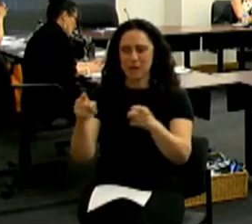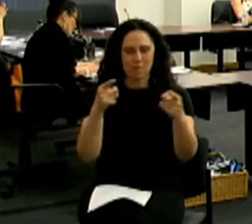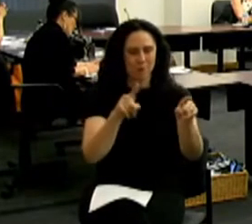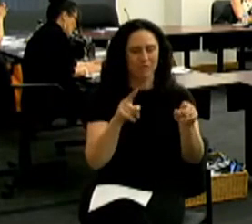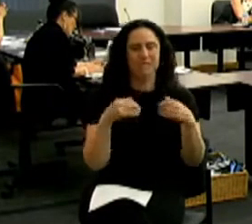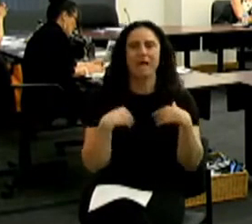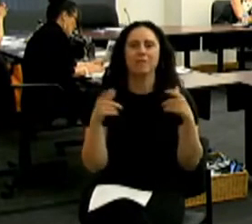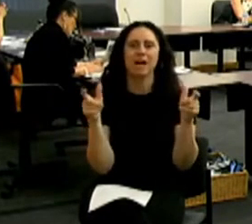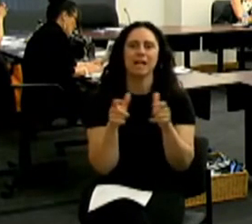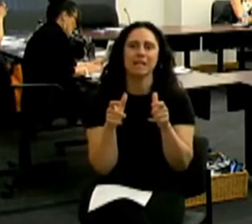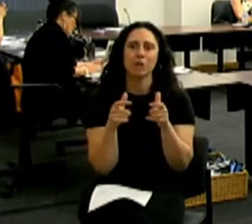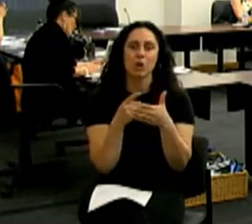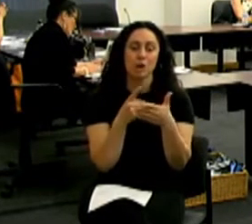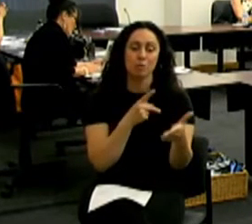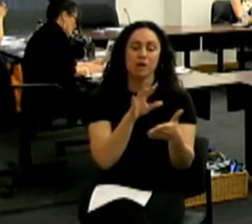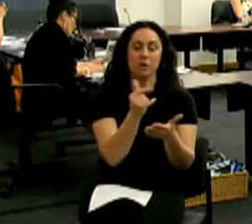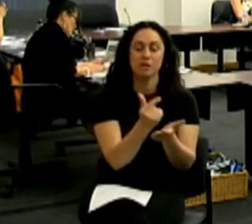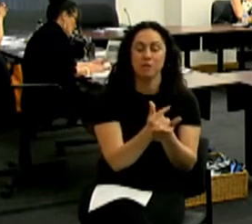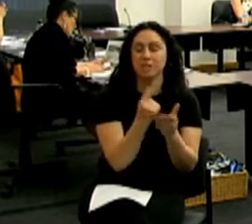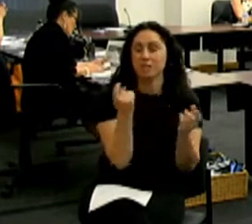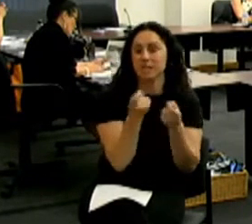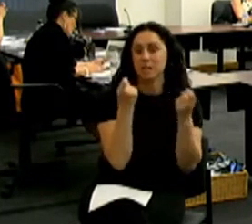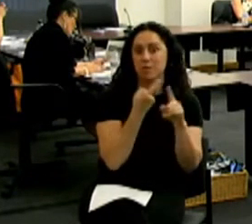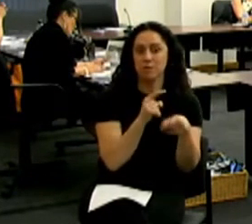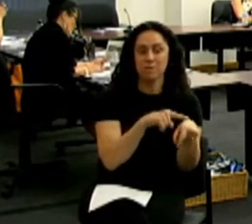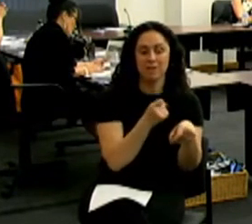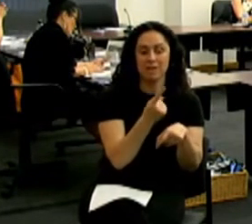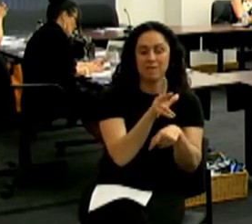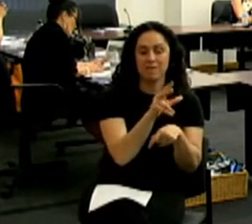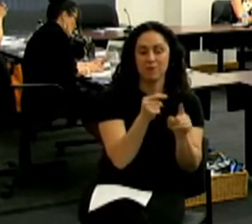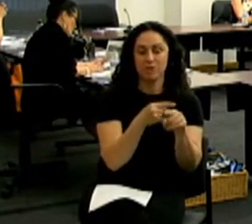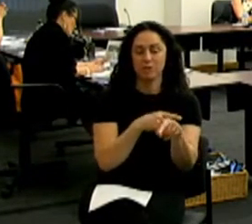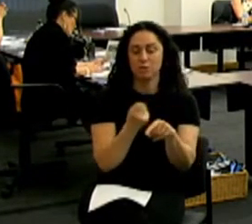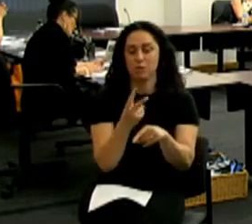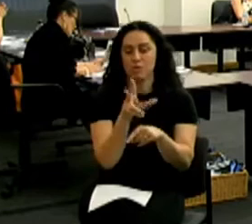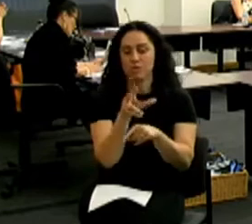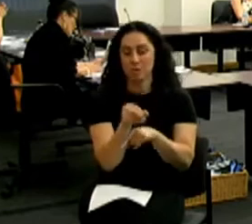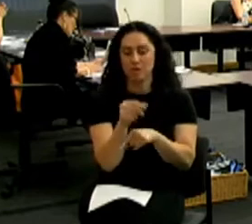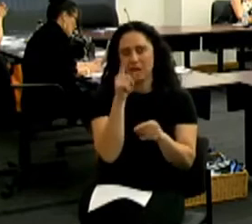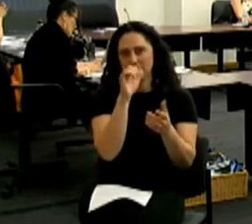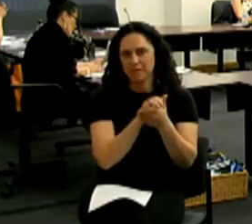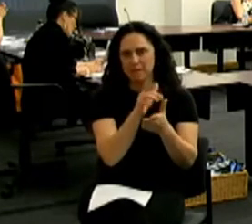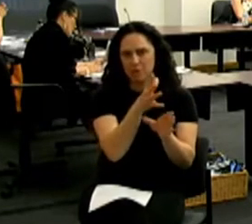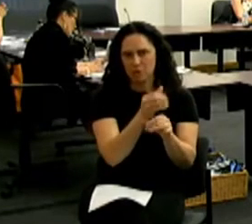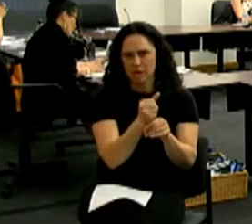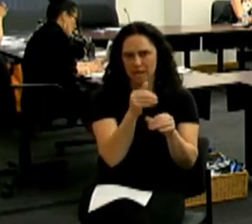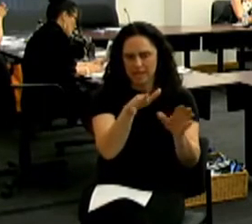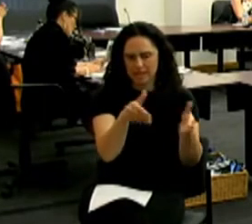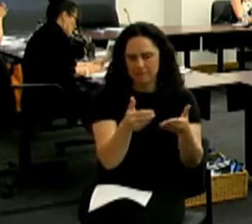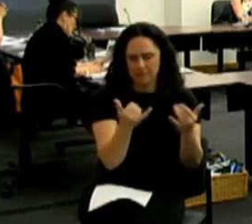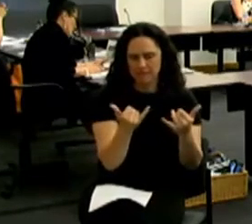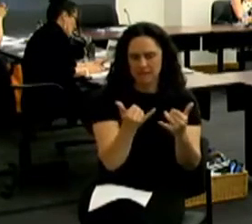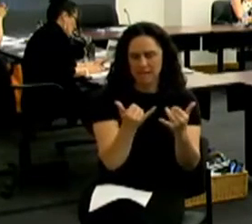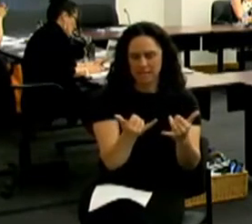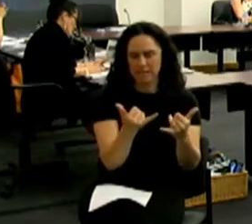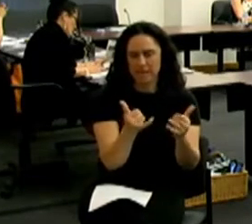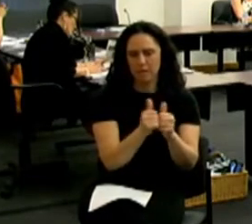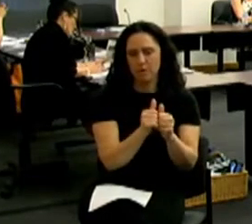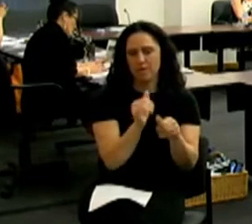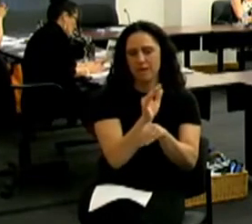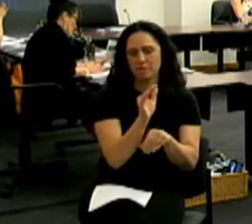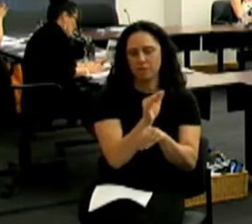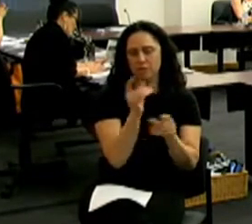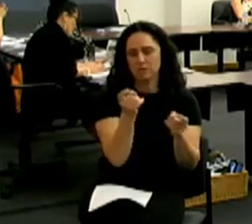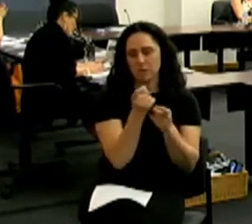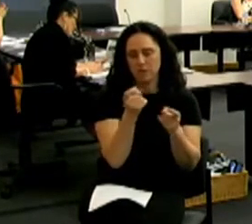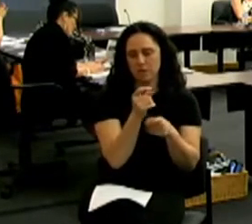little pre-graduation celebration from 11:30 to 12:30. I believe you received an invite today with the afternoon ceremony